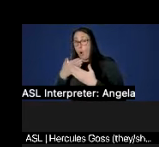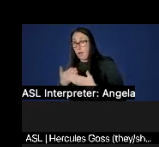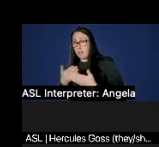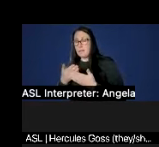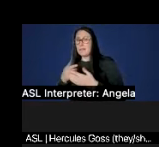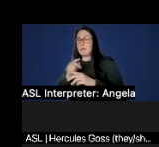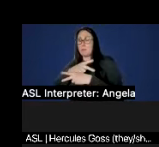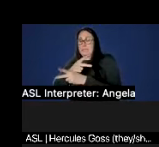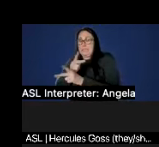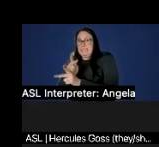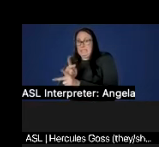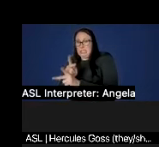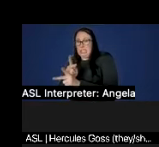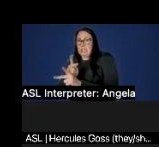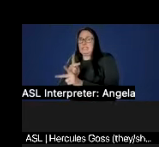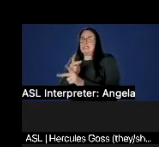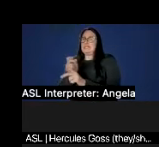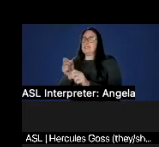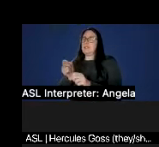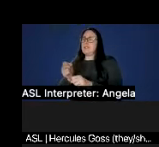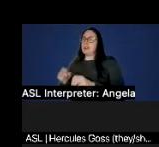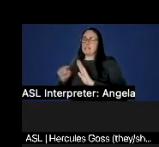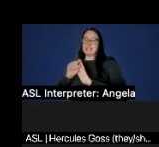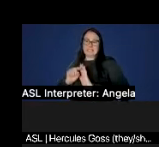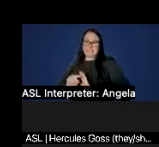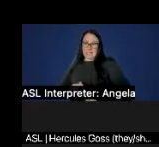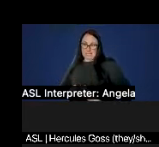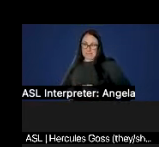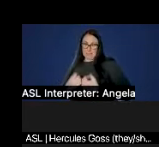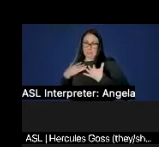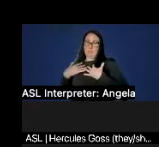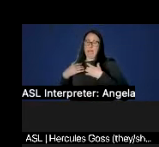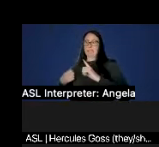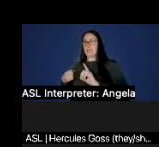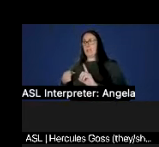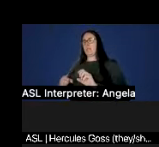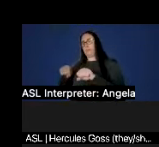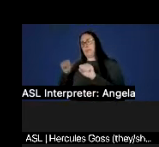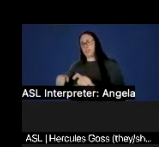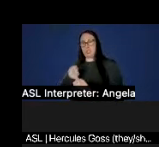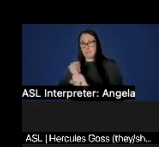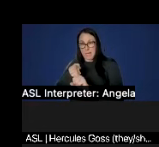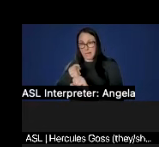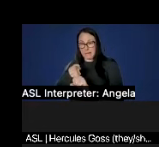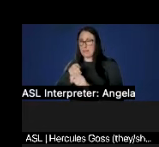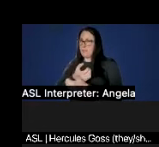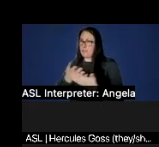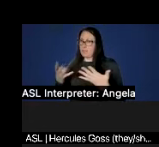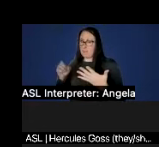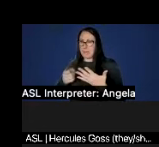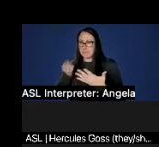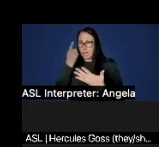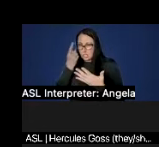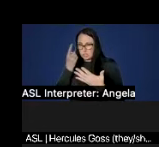involves, potential side effects, and the potential impact. So while there may be